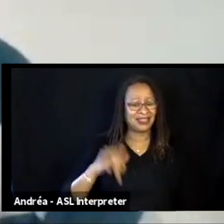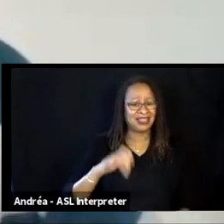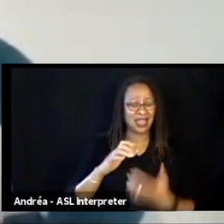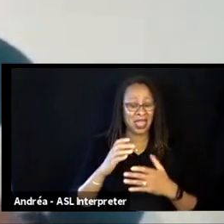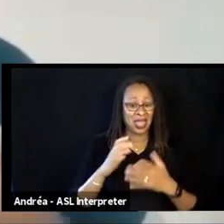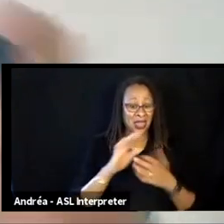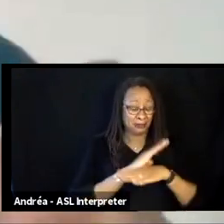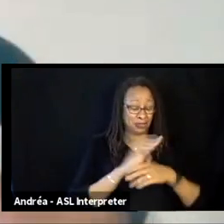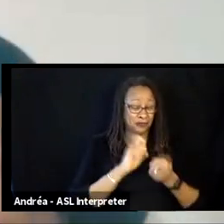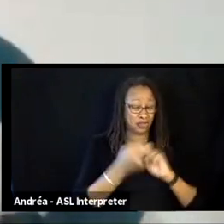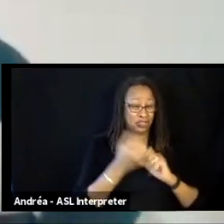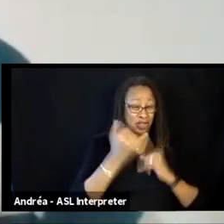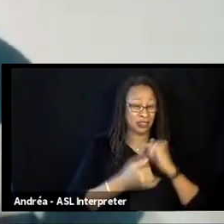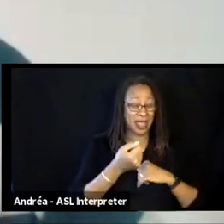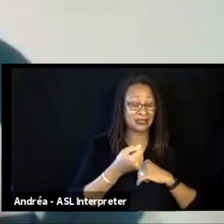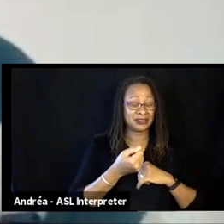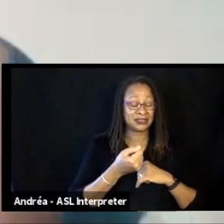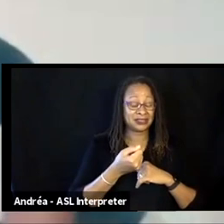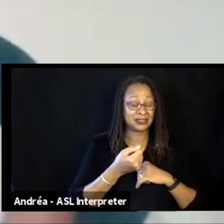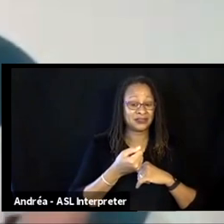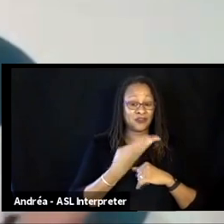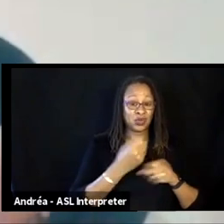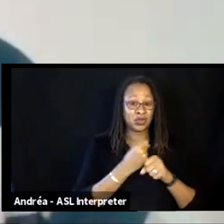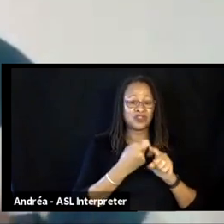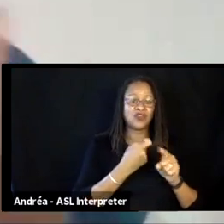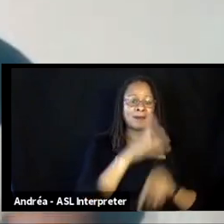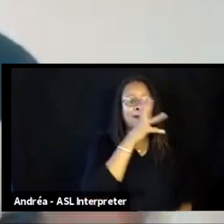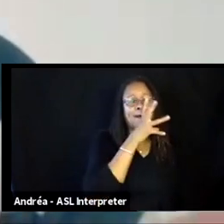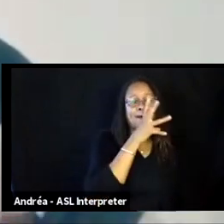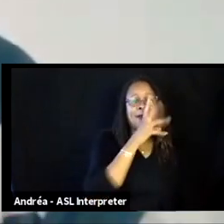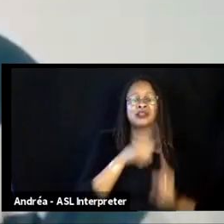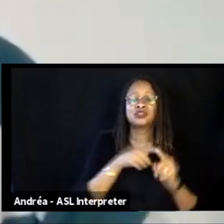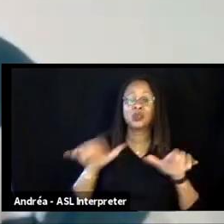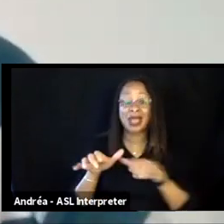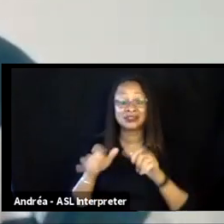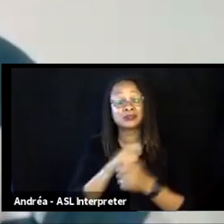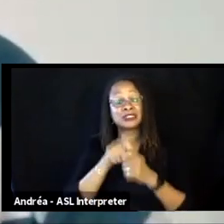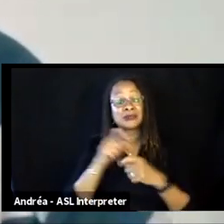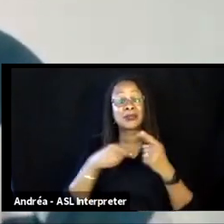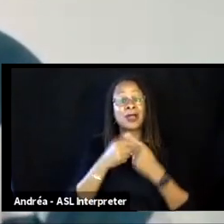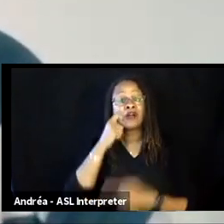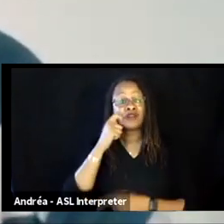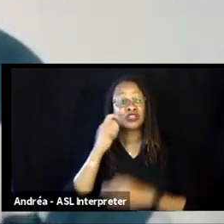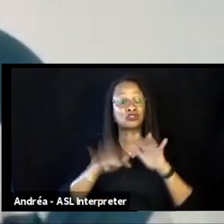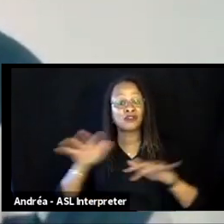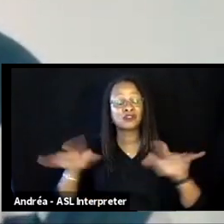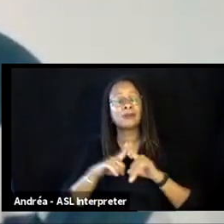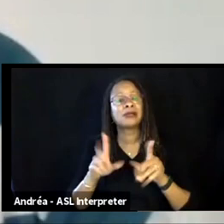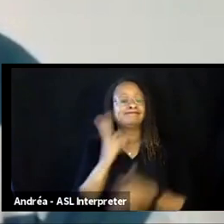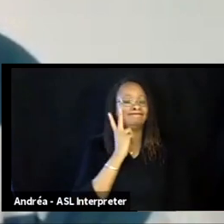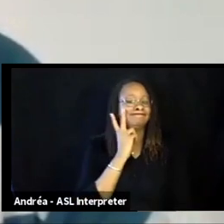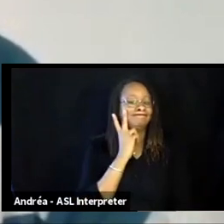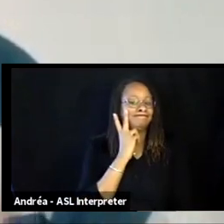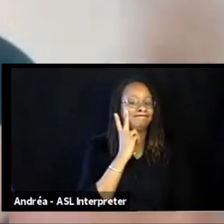couple of years from kind of lip service to action, particularly around racial diversity, but, you know, we'll see. So